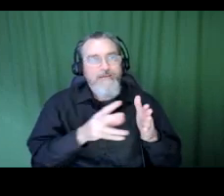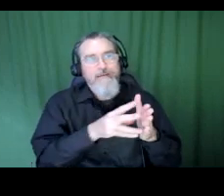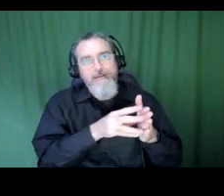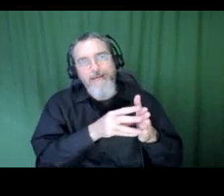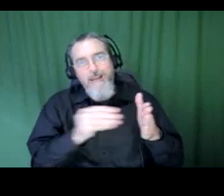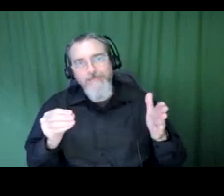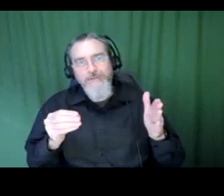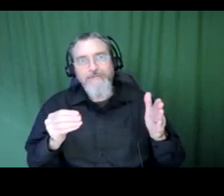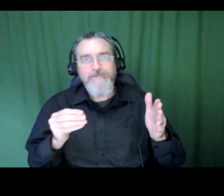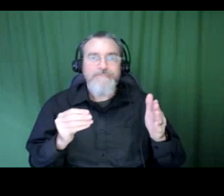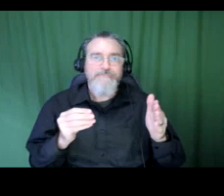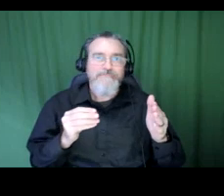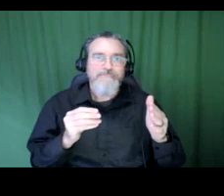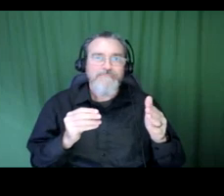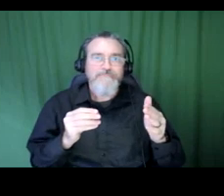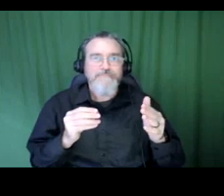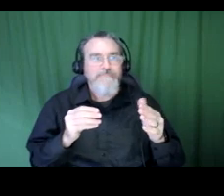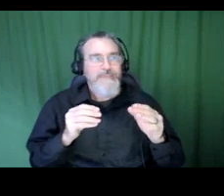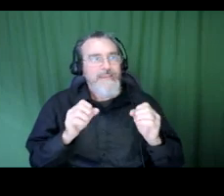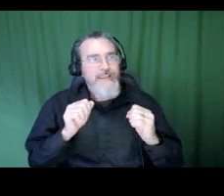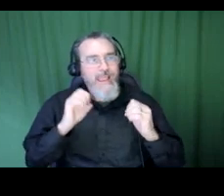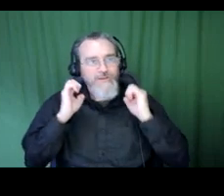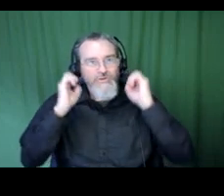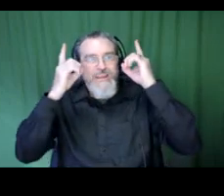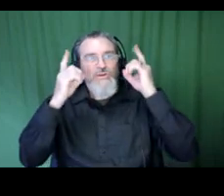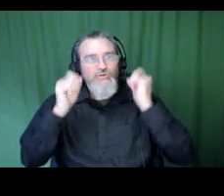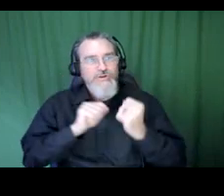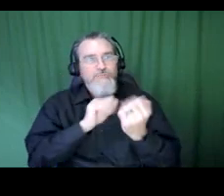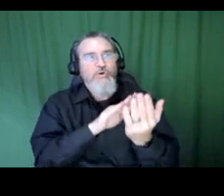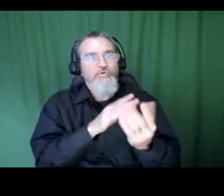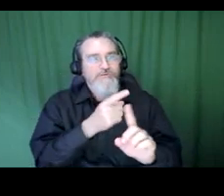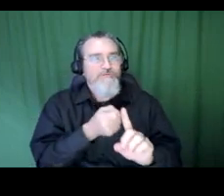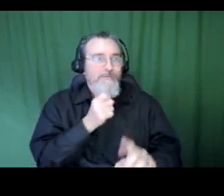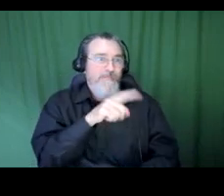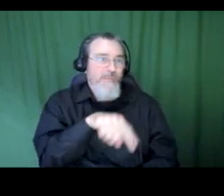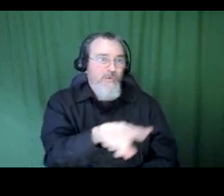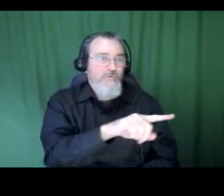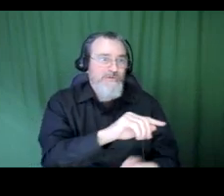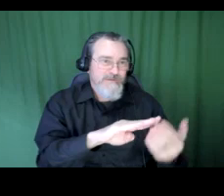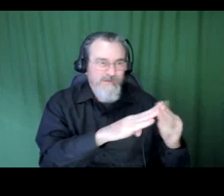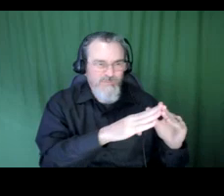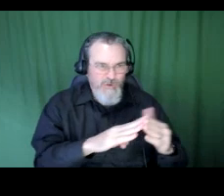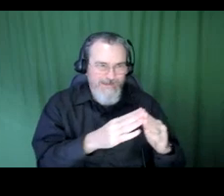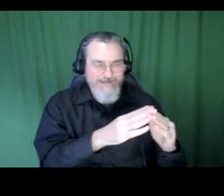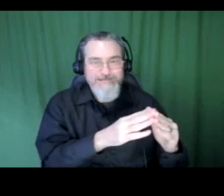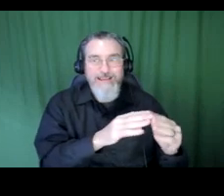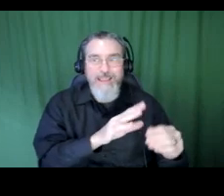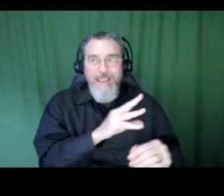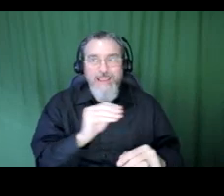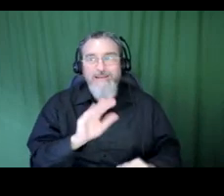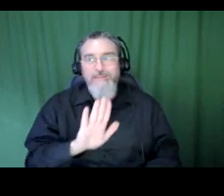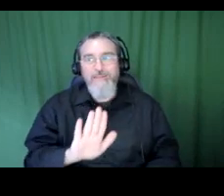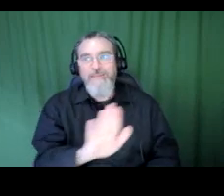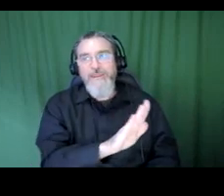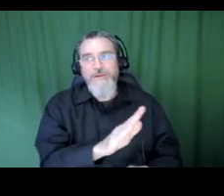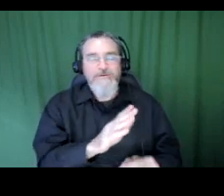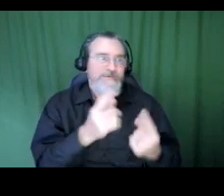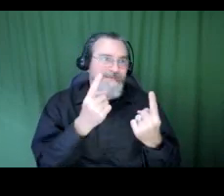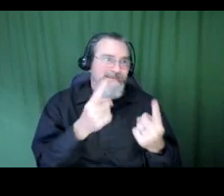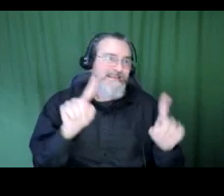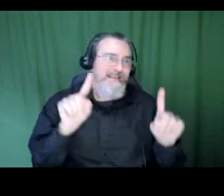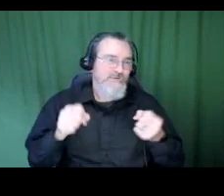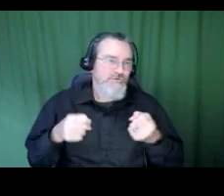education approaches of the tribal communities and our known tribal student success strategies, and to create